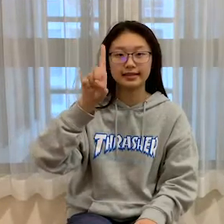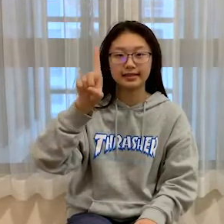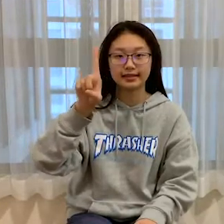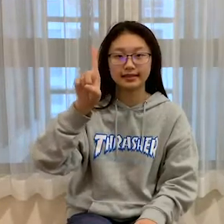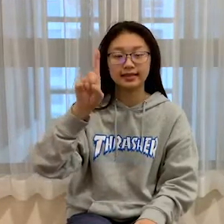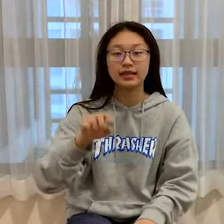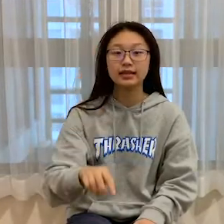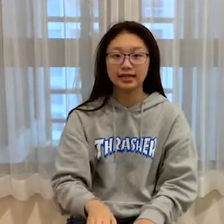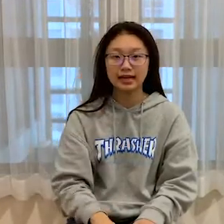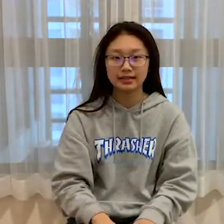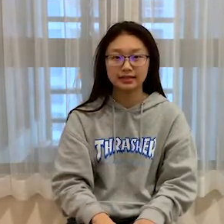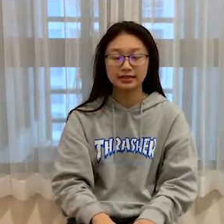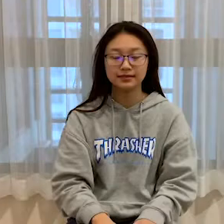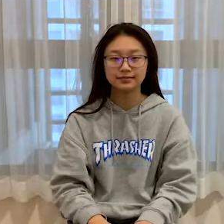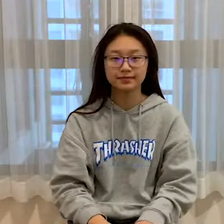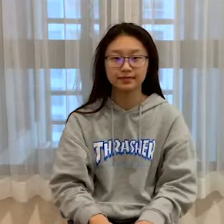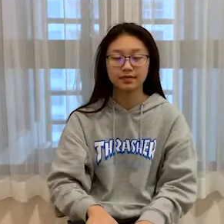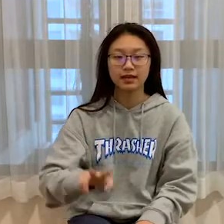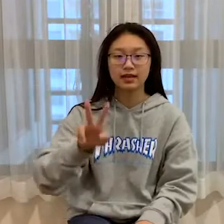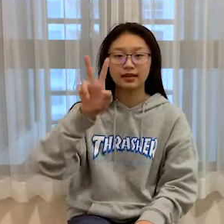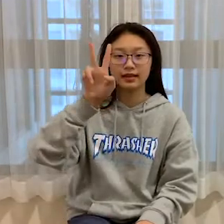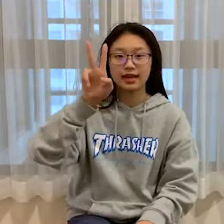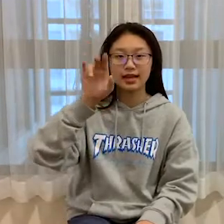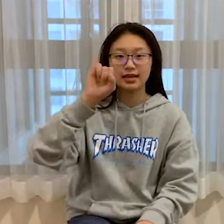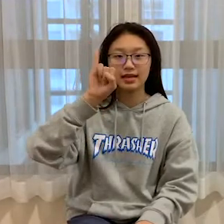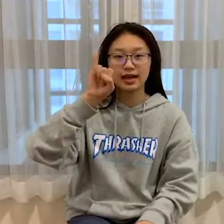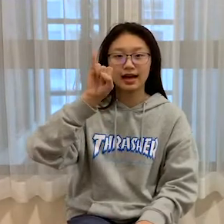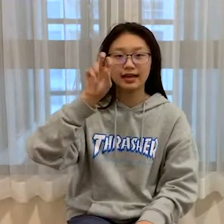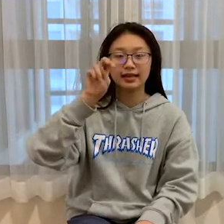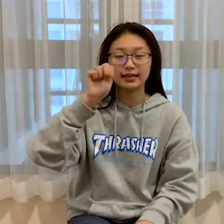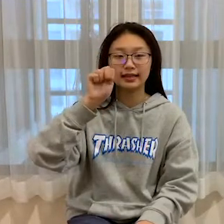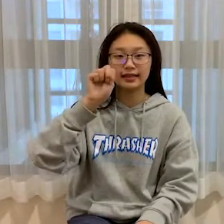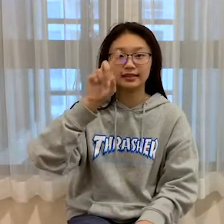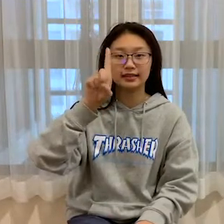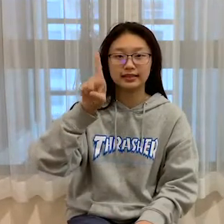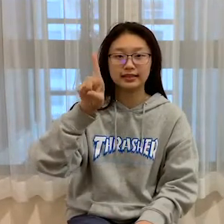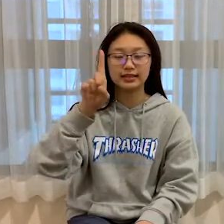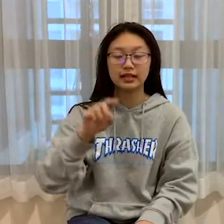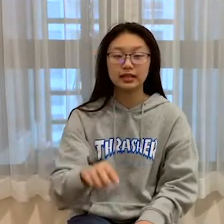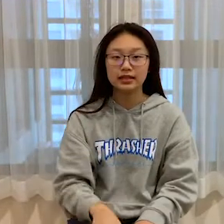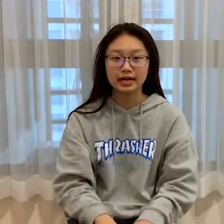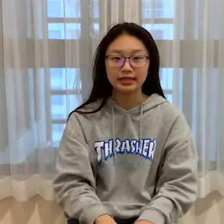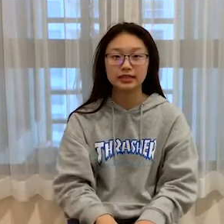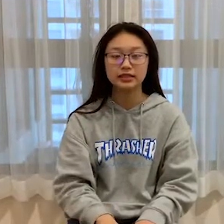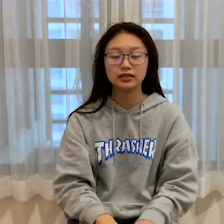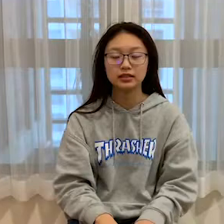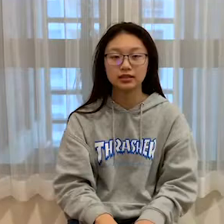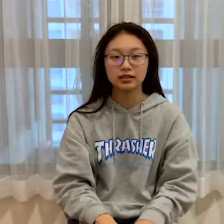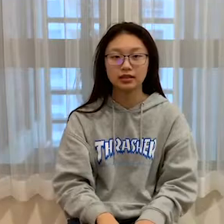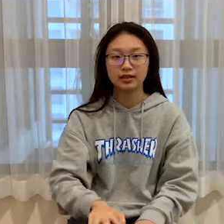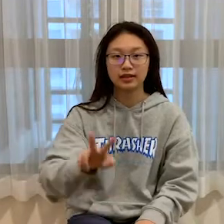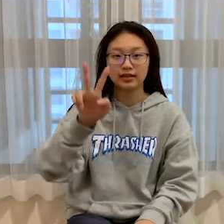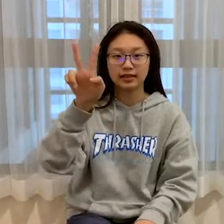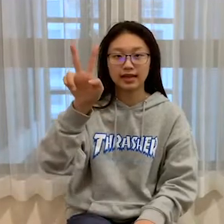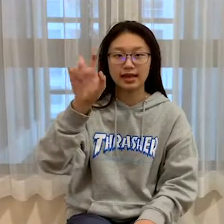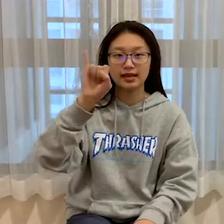kind, good. It's very positive for a word. It can also mean, for instance, as a